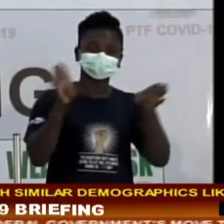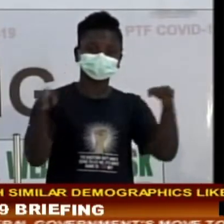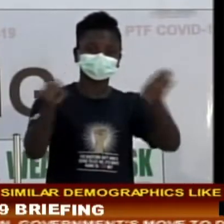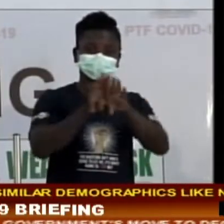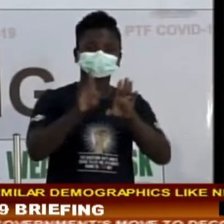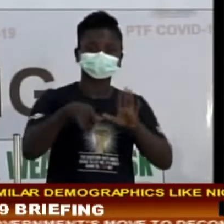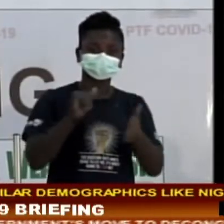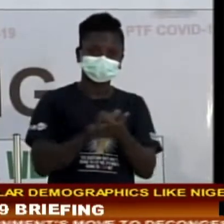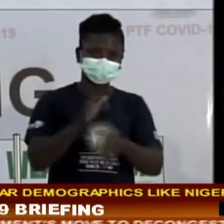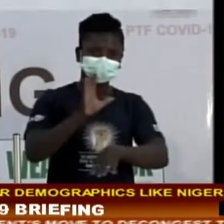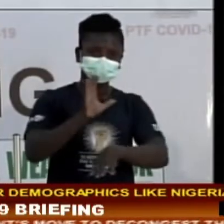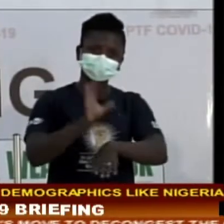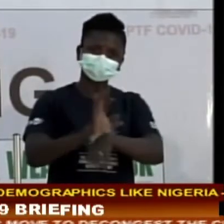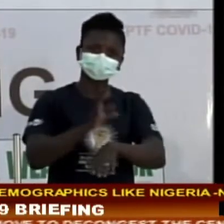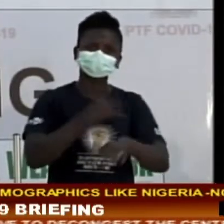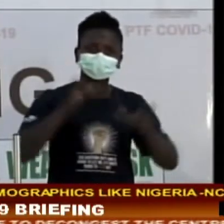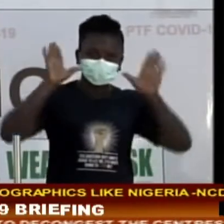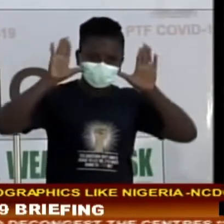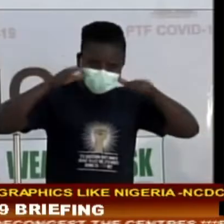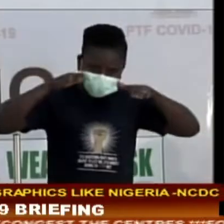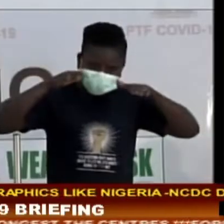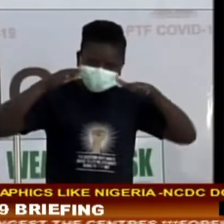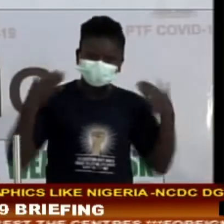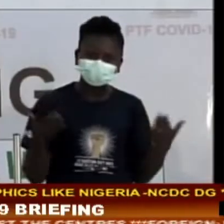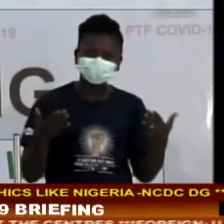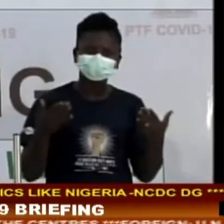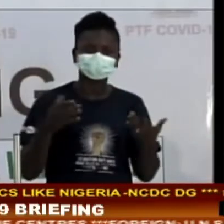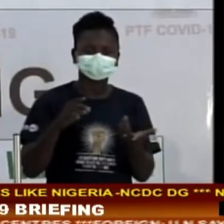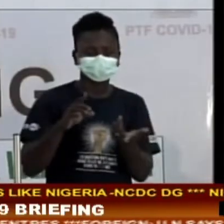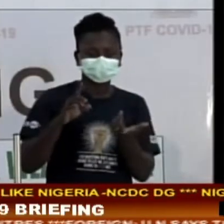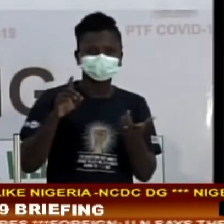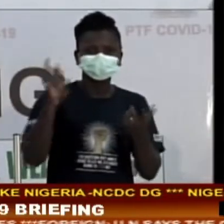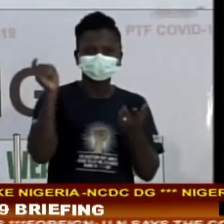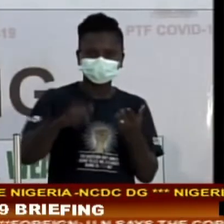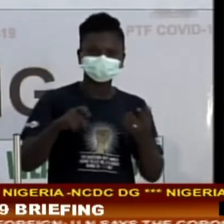at the CH at the just